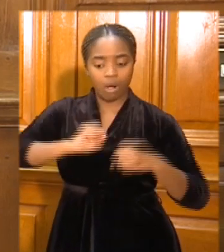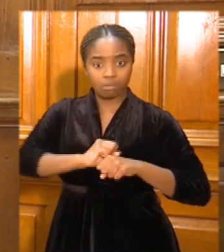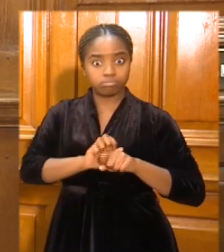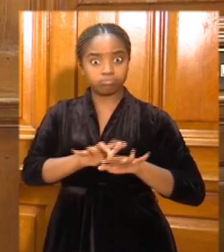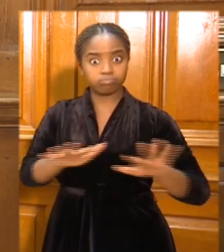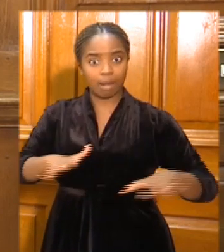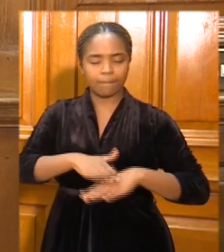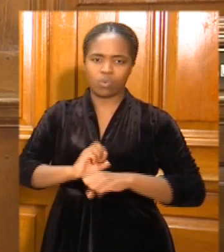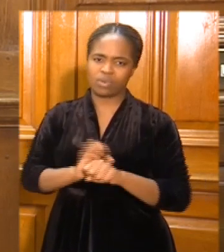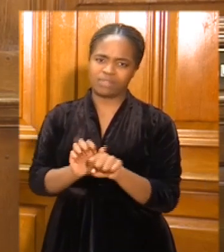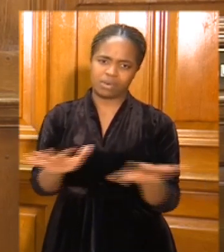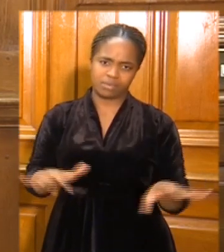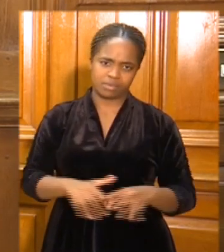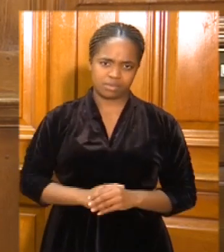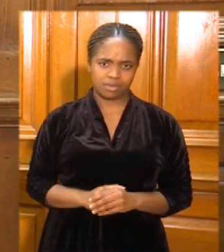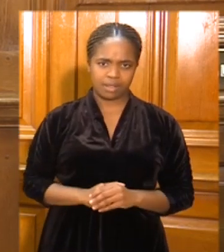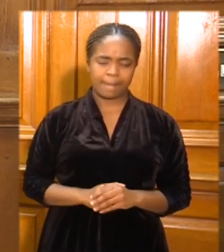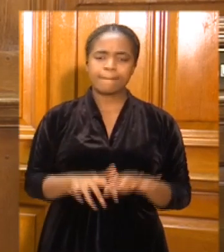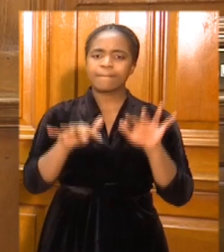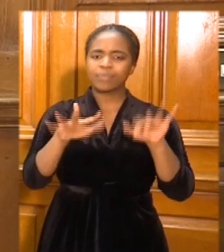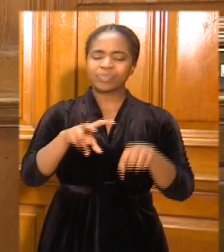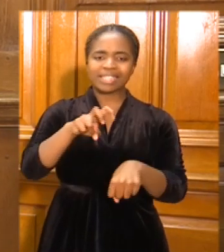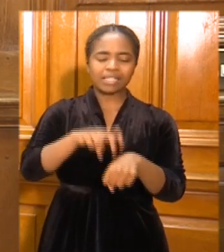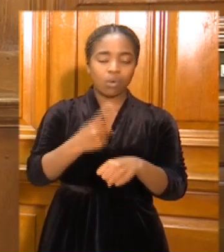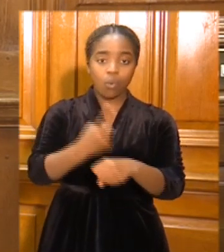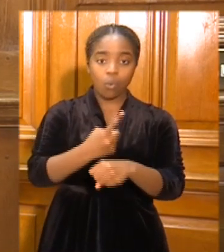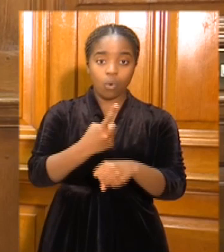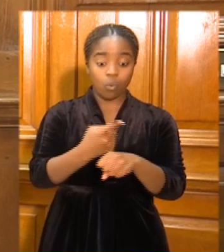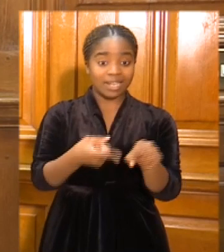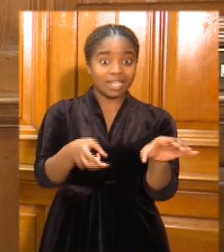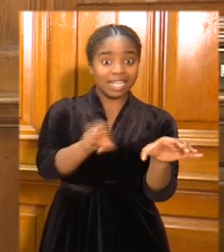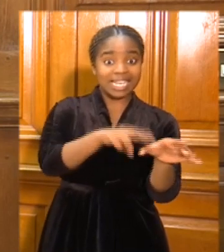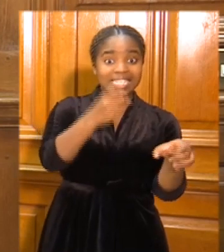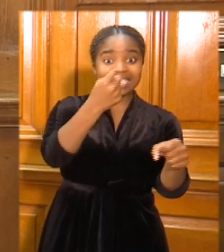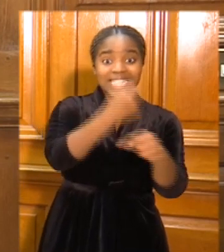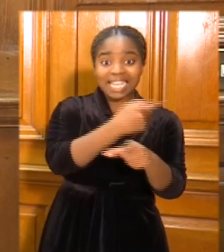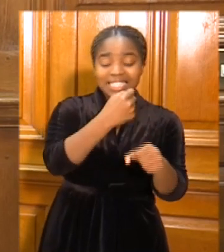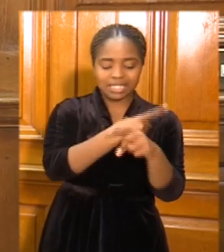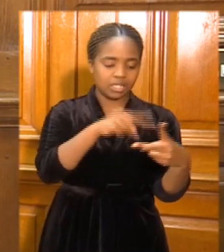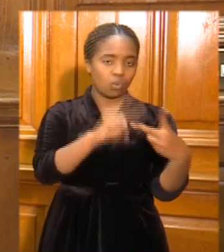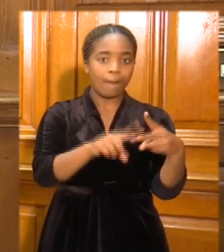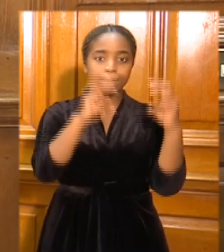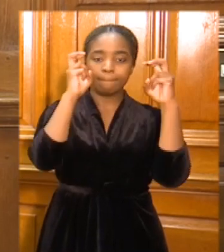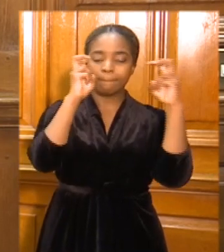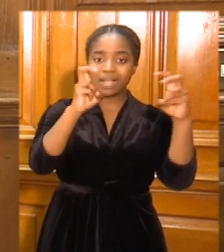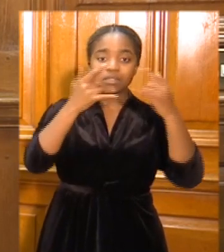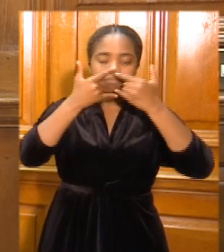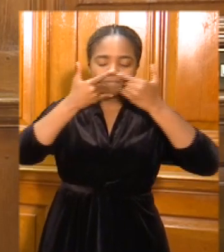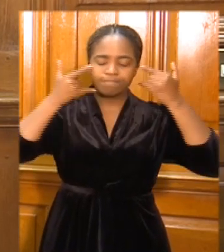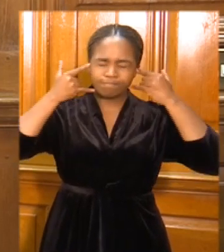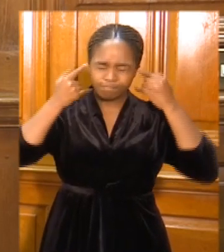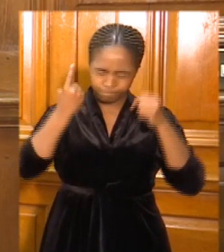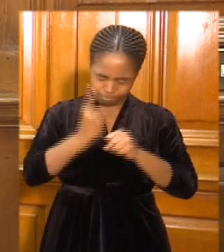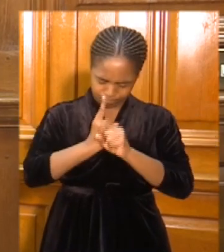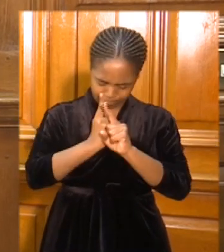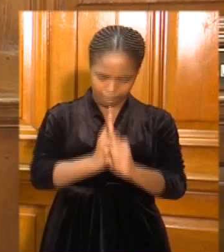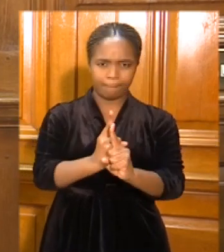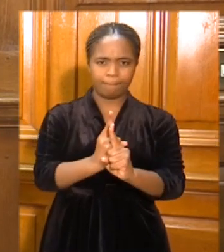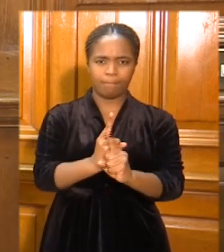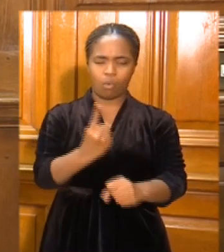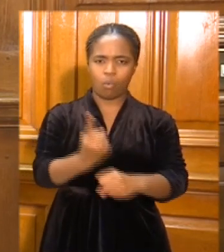Commuters will always need to wear masks, be it in buses, in taxis, or